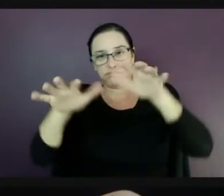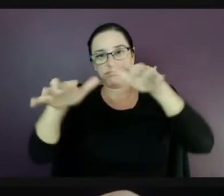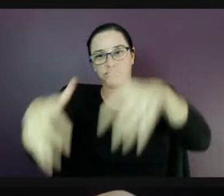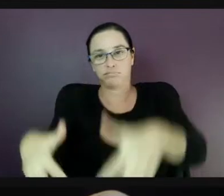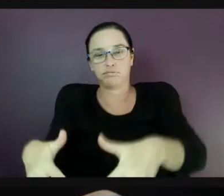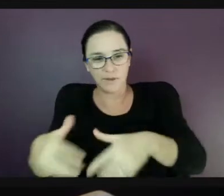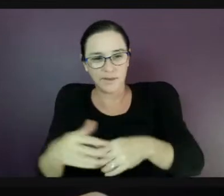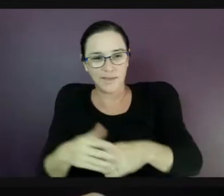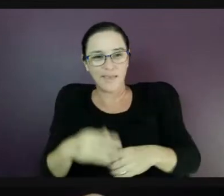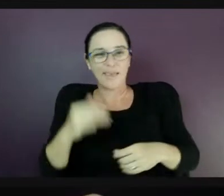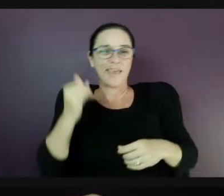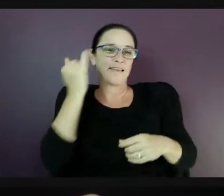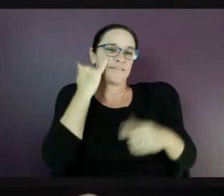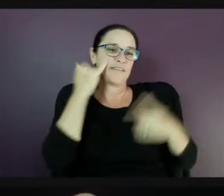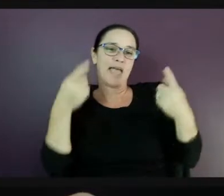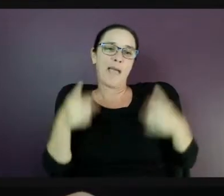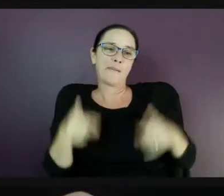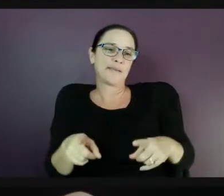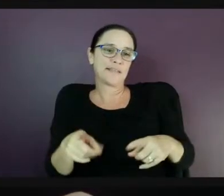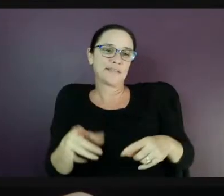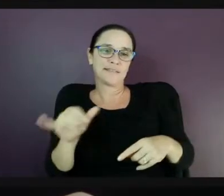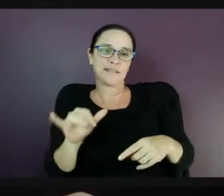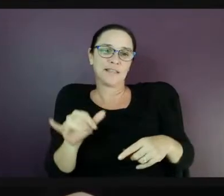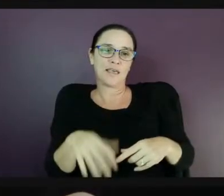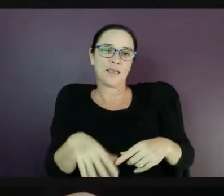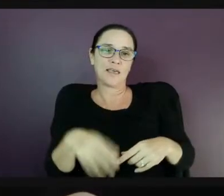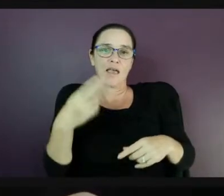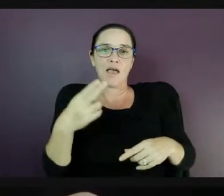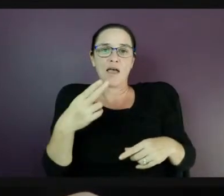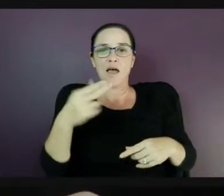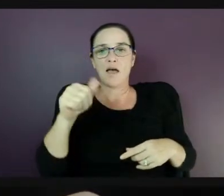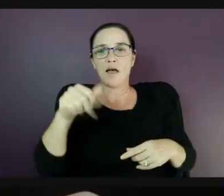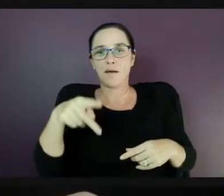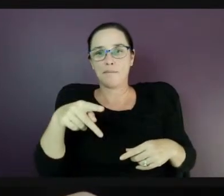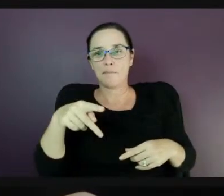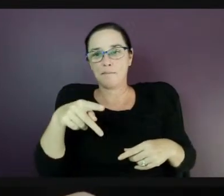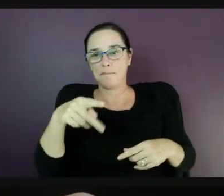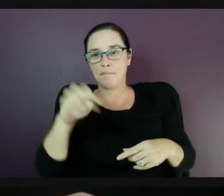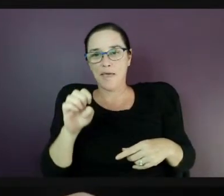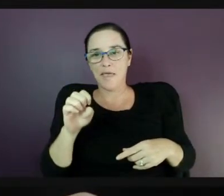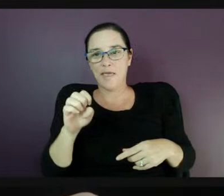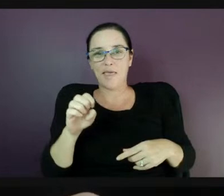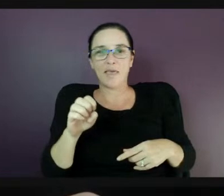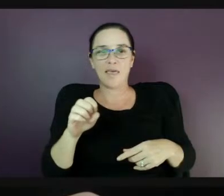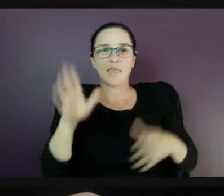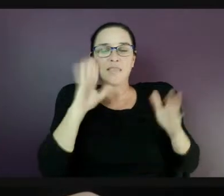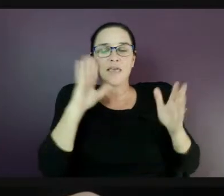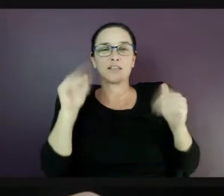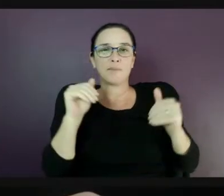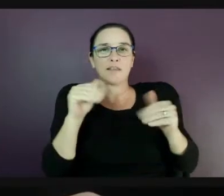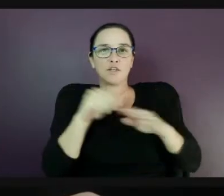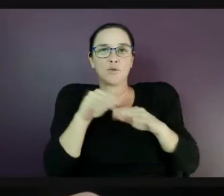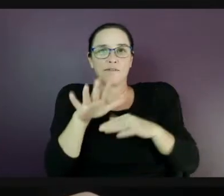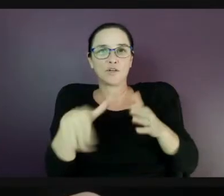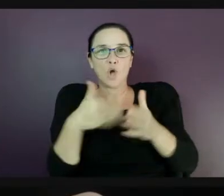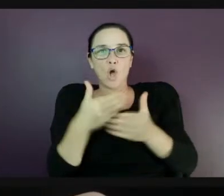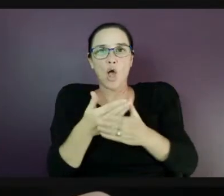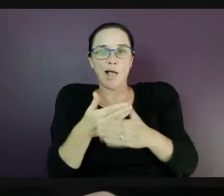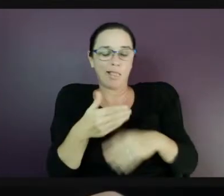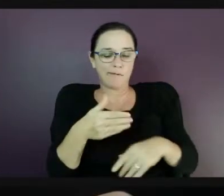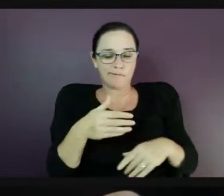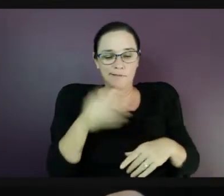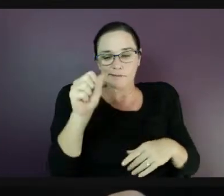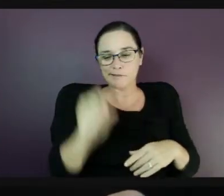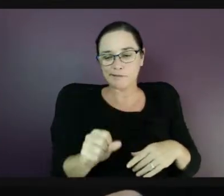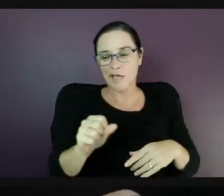happens on, let's say, by Halape, then you'd expect it to affect all the south part of Kilauea, maybe around Kona and Kohala, but it maybe